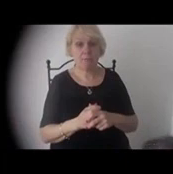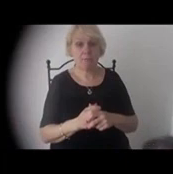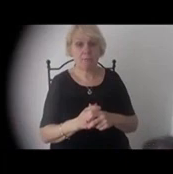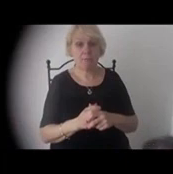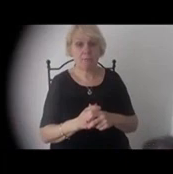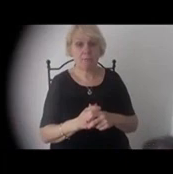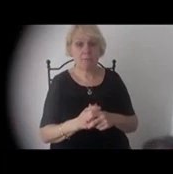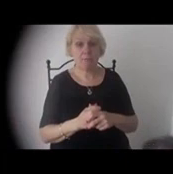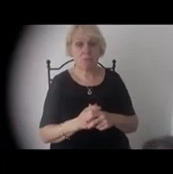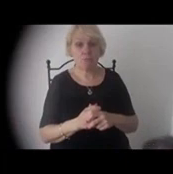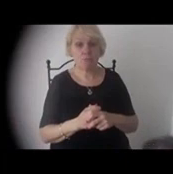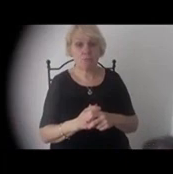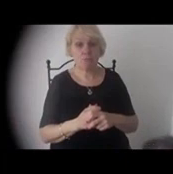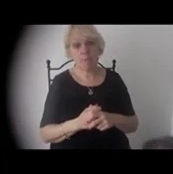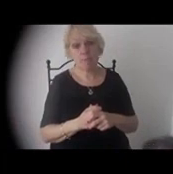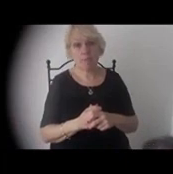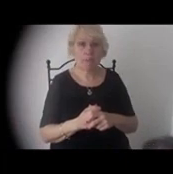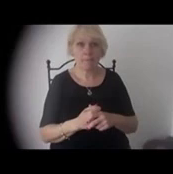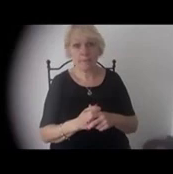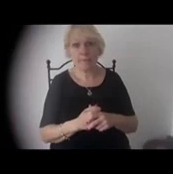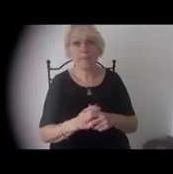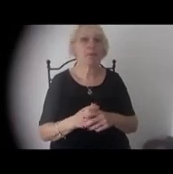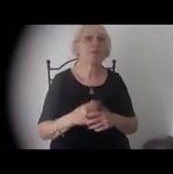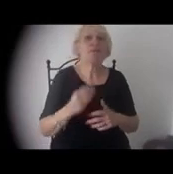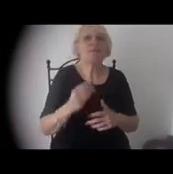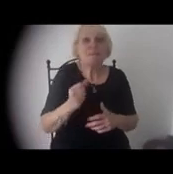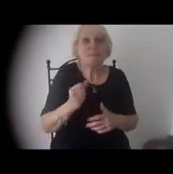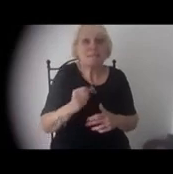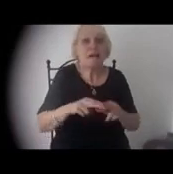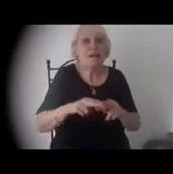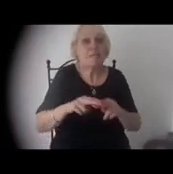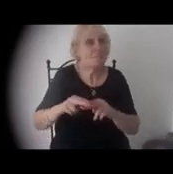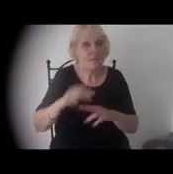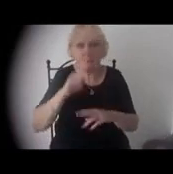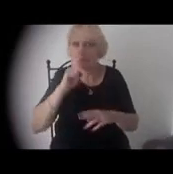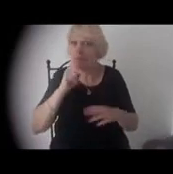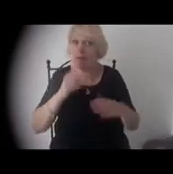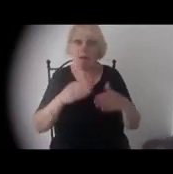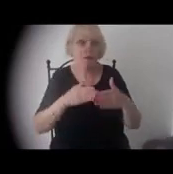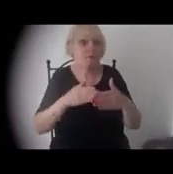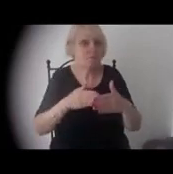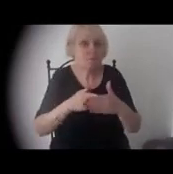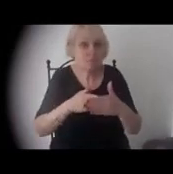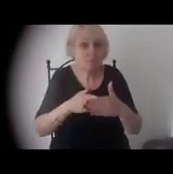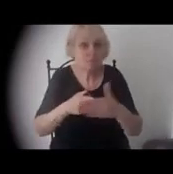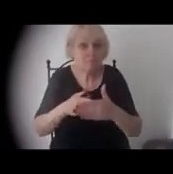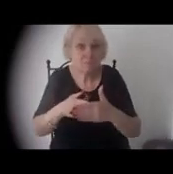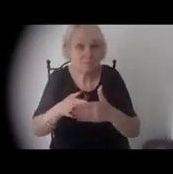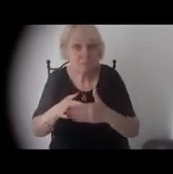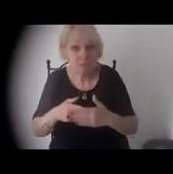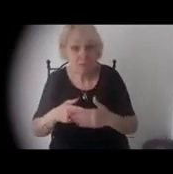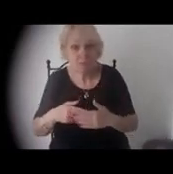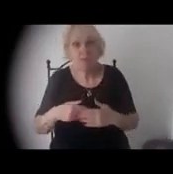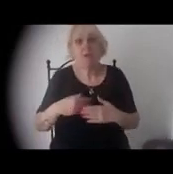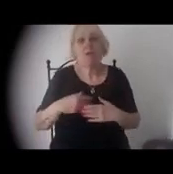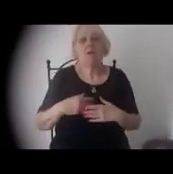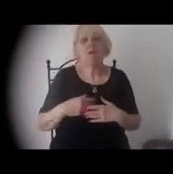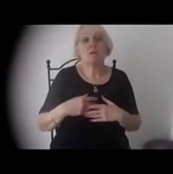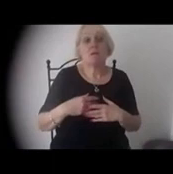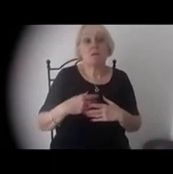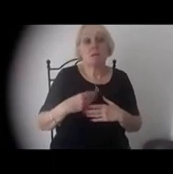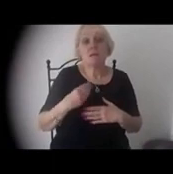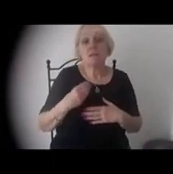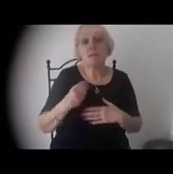they don't necessarily have access. And I spoke to one secondary head who was really worried because about half